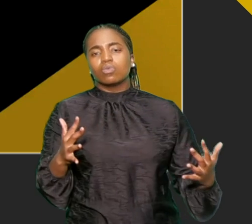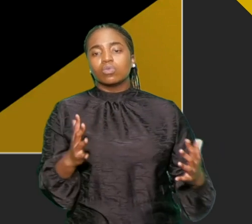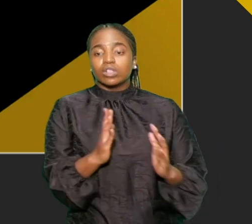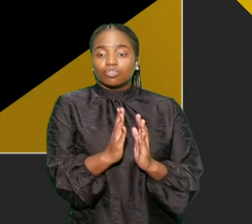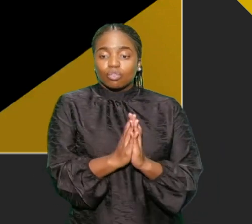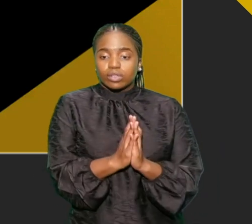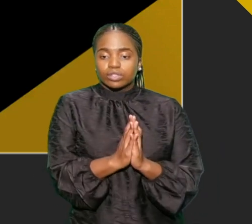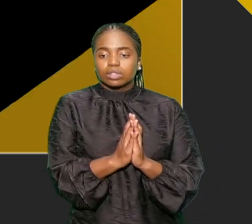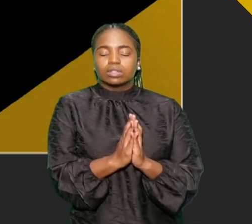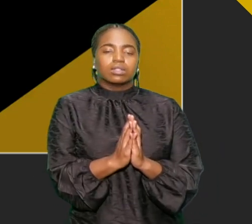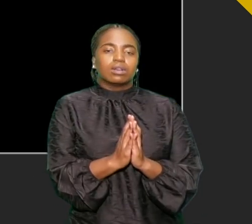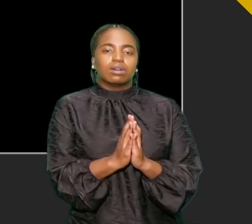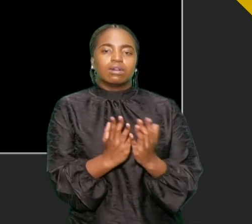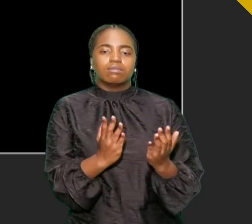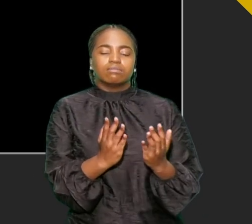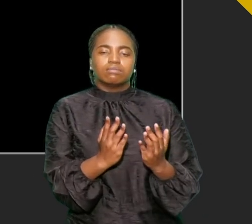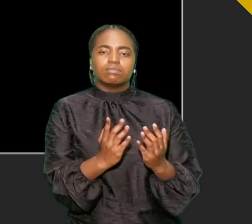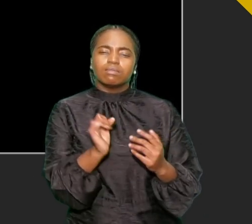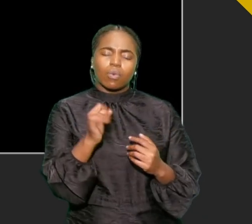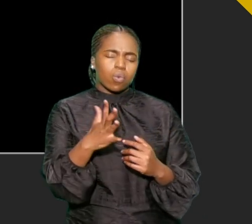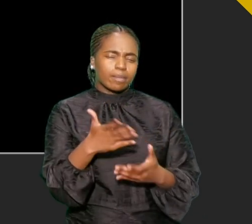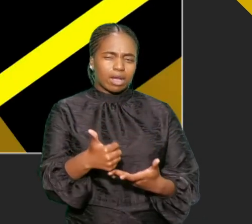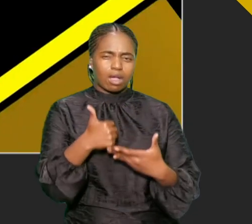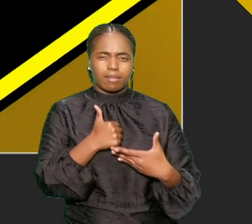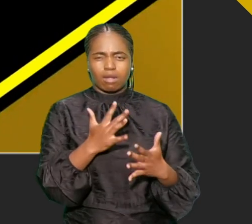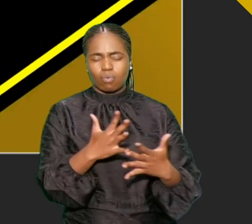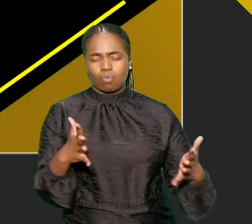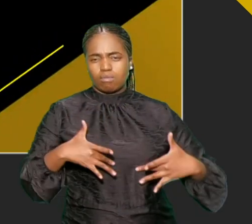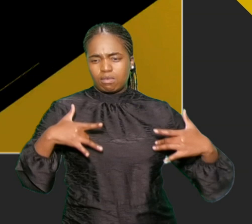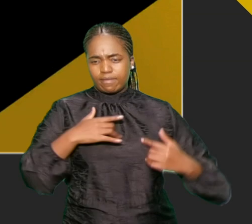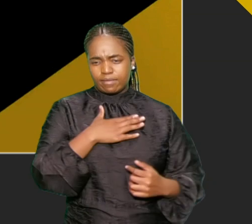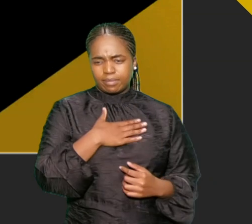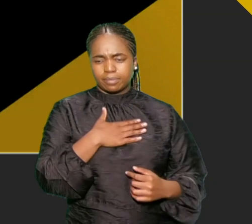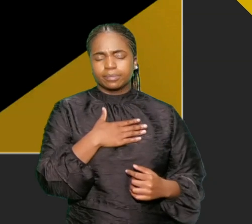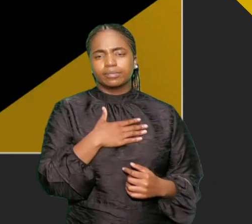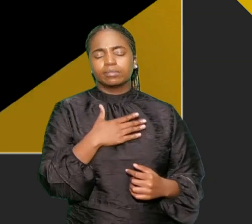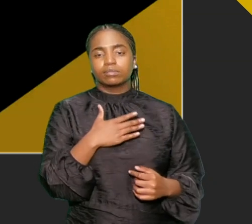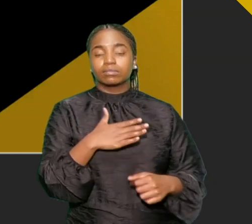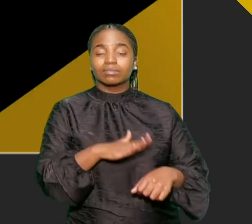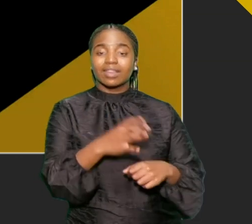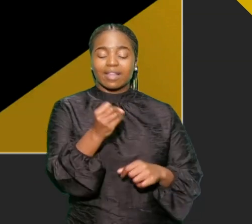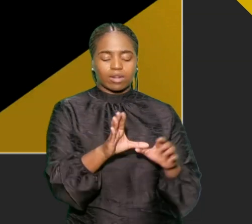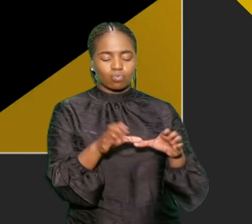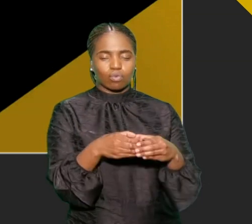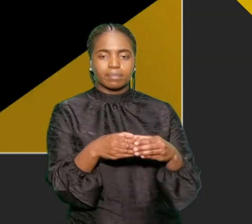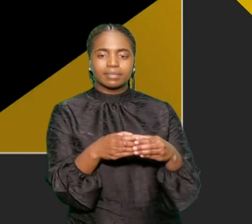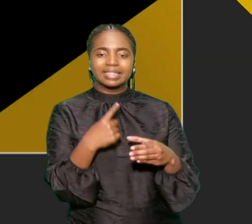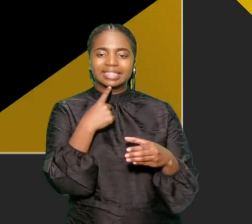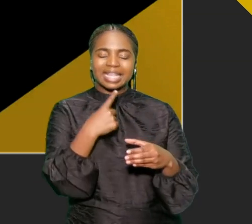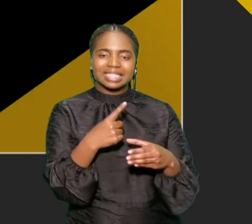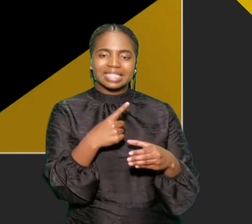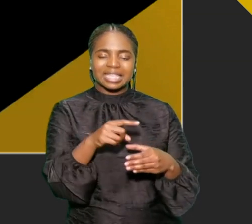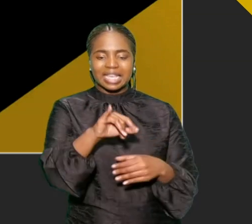go, they played a big role in my life in Yaka. And also there's a group called